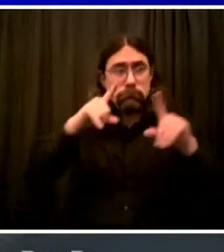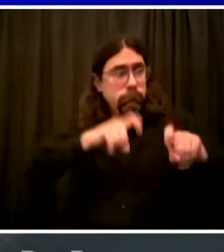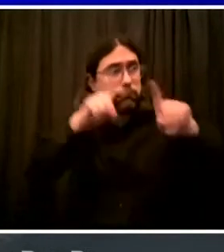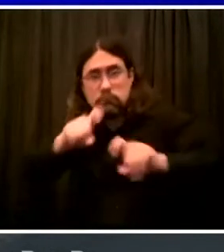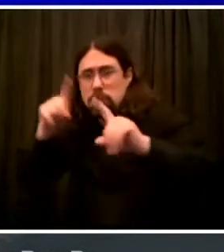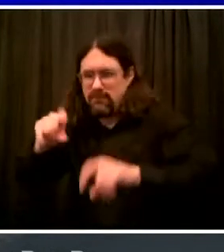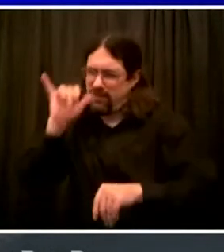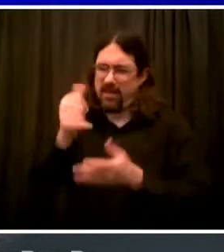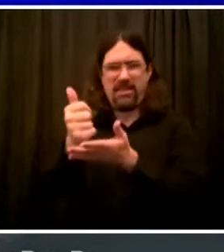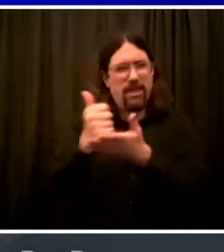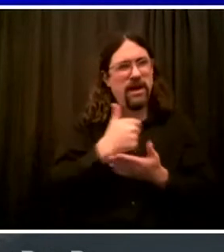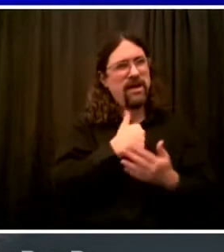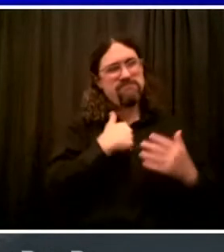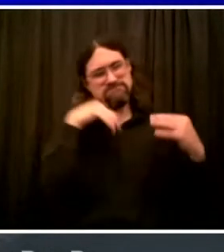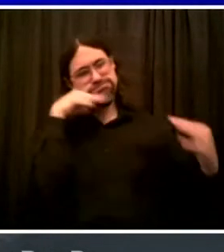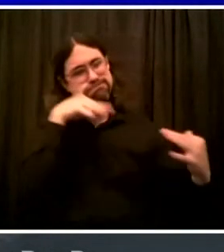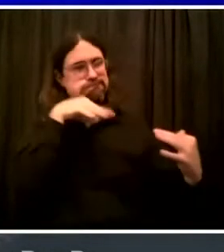Now,